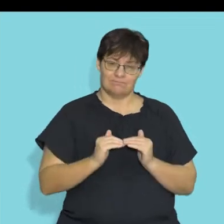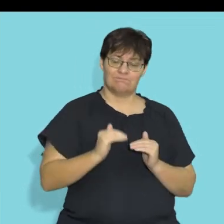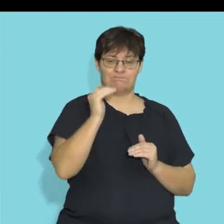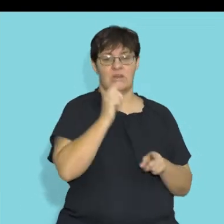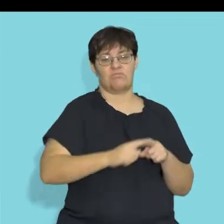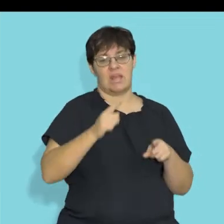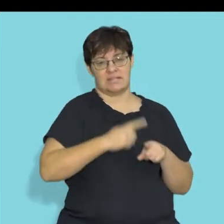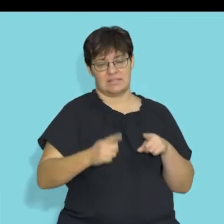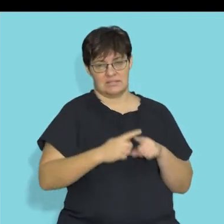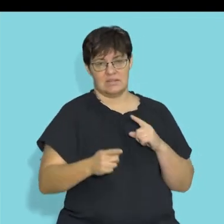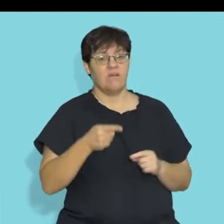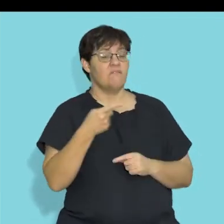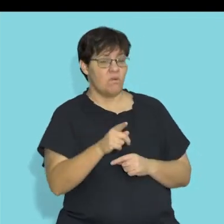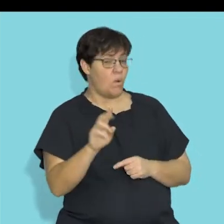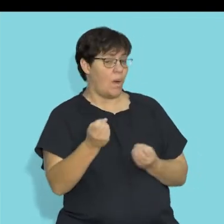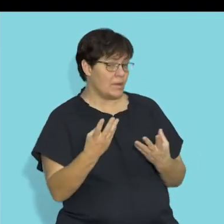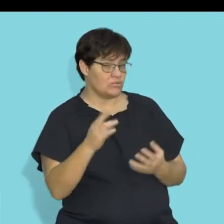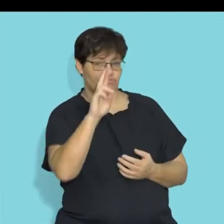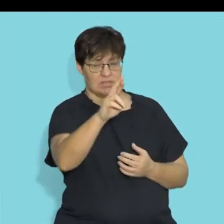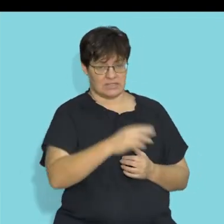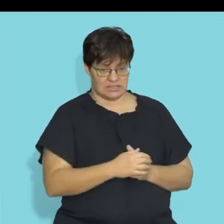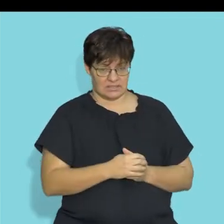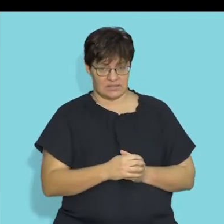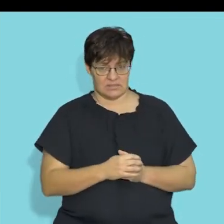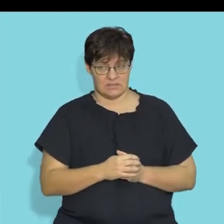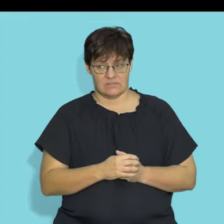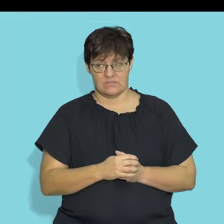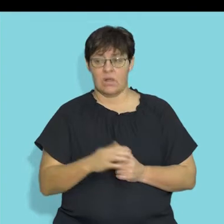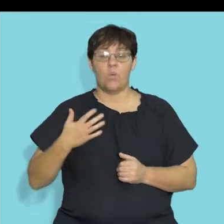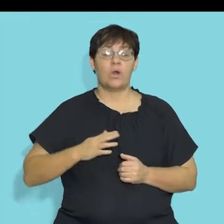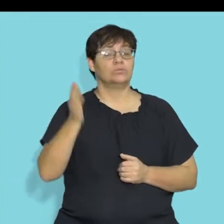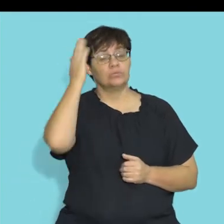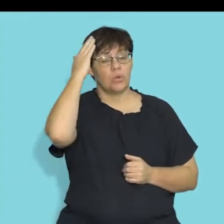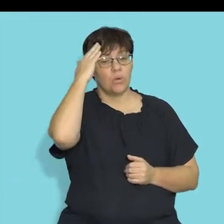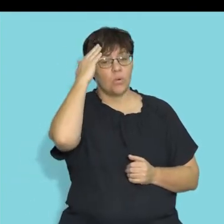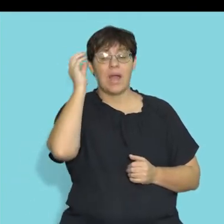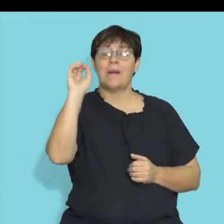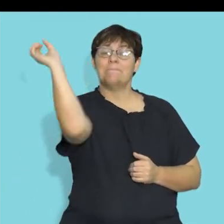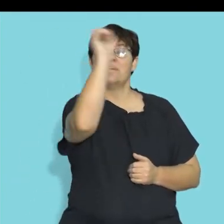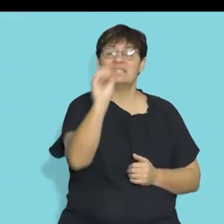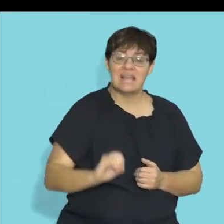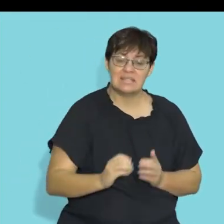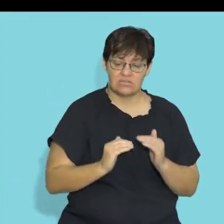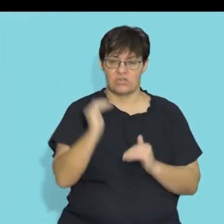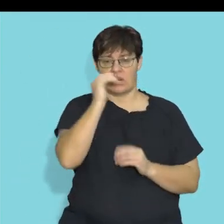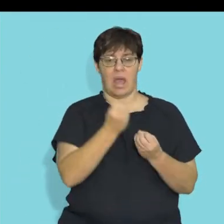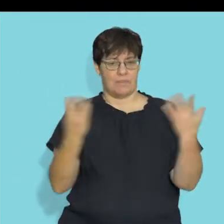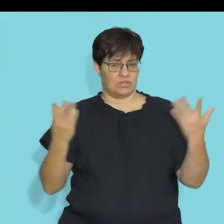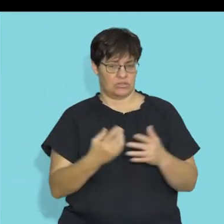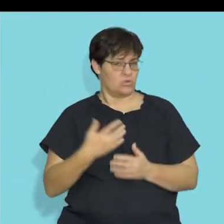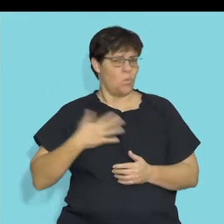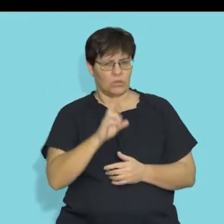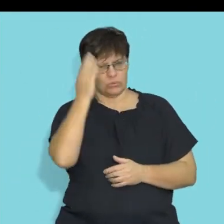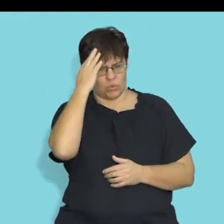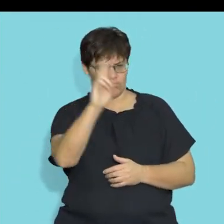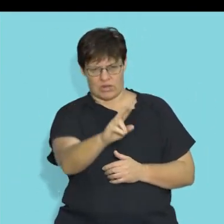788 is the increased rental in terms of rands. Remember I said the question wants to know by what